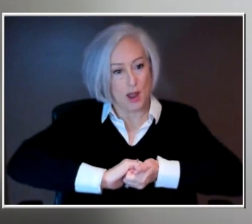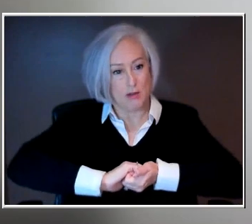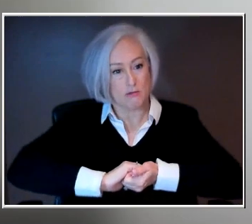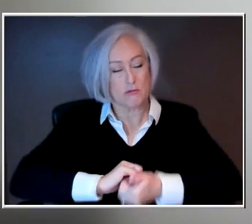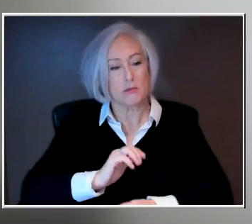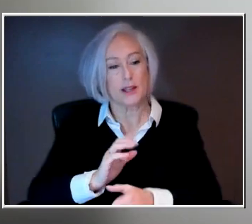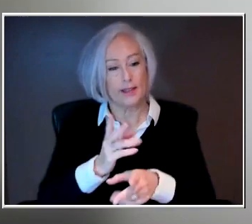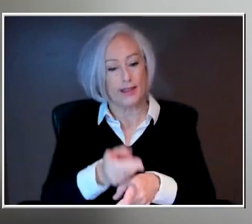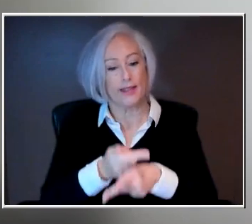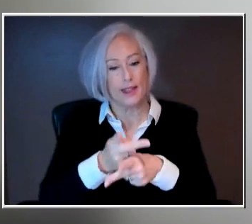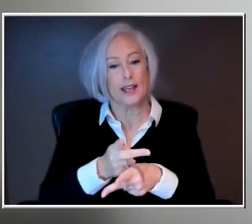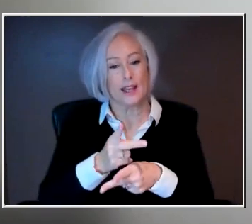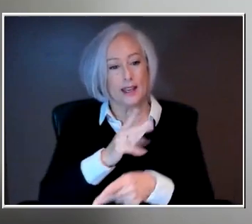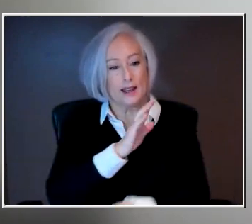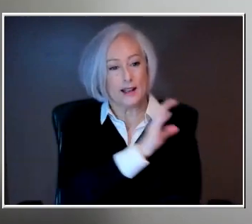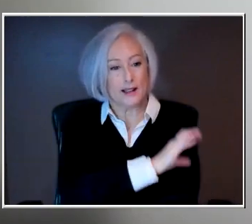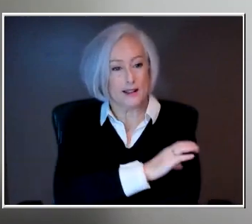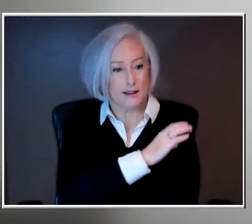are